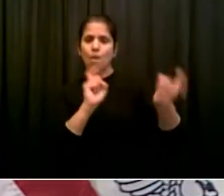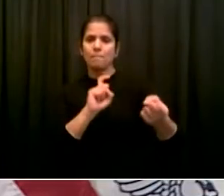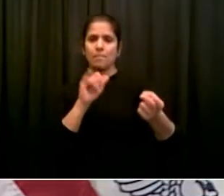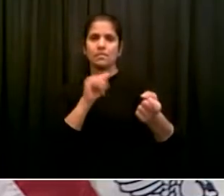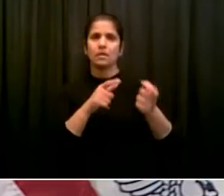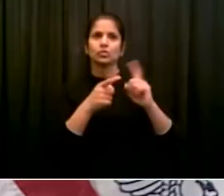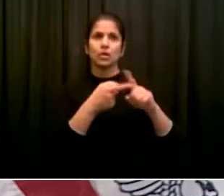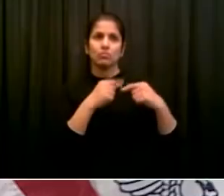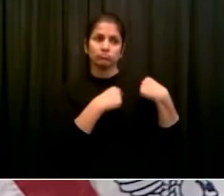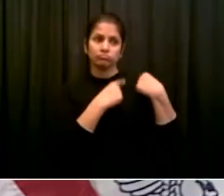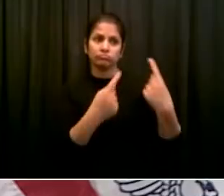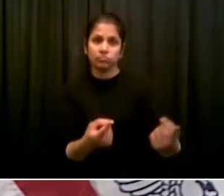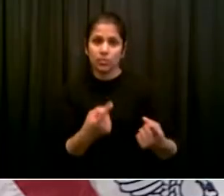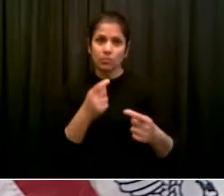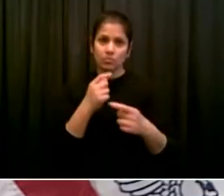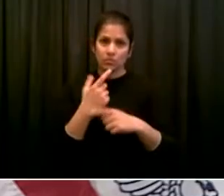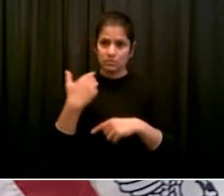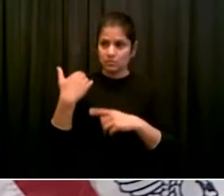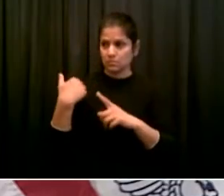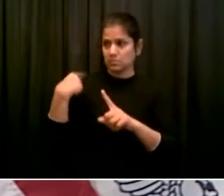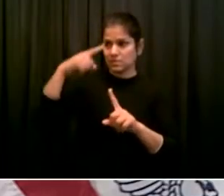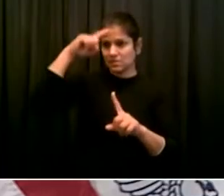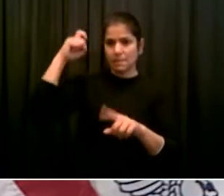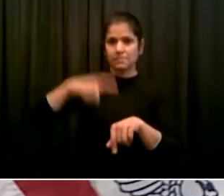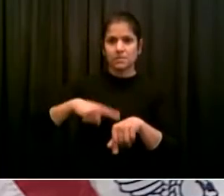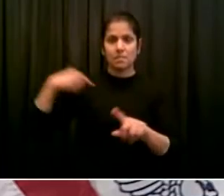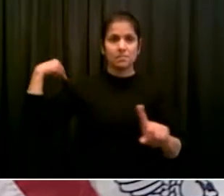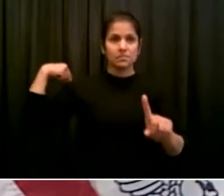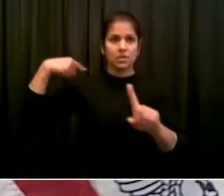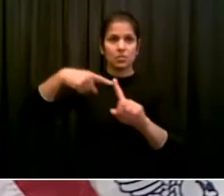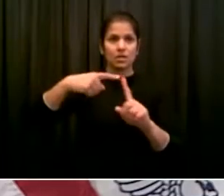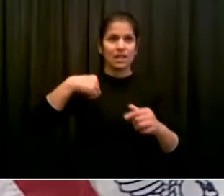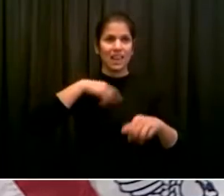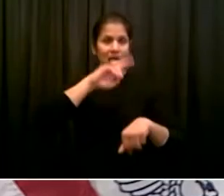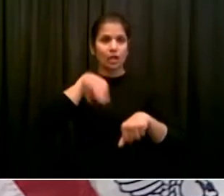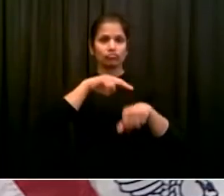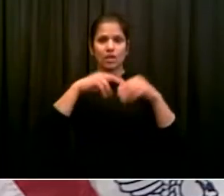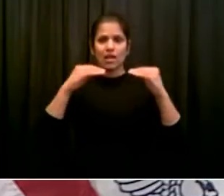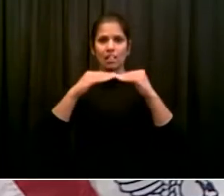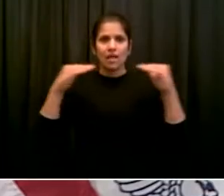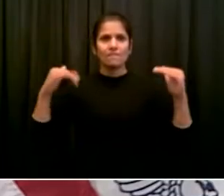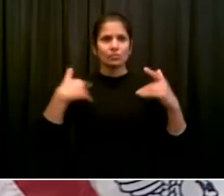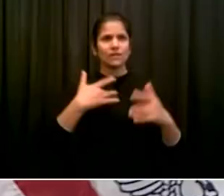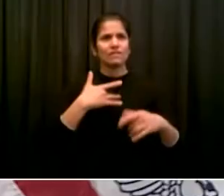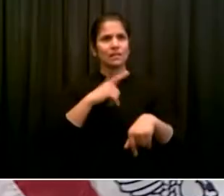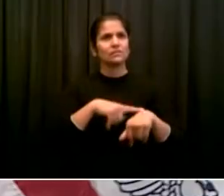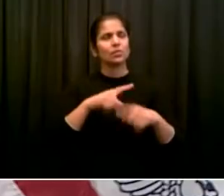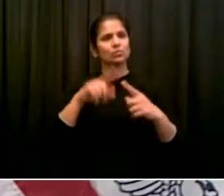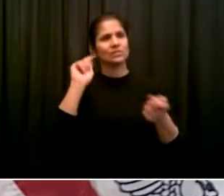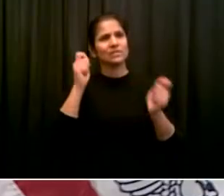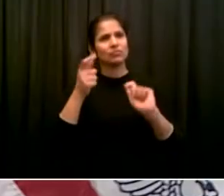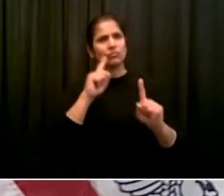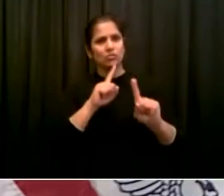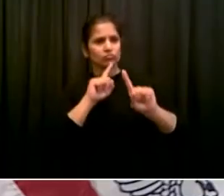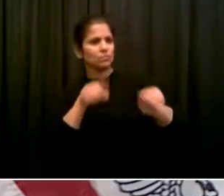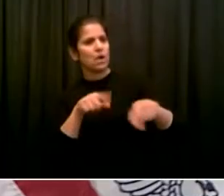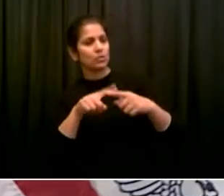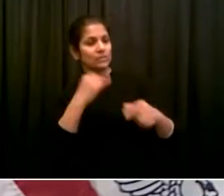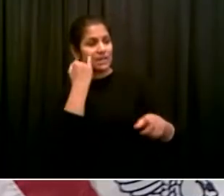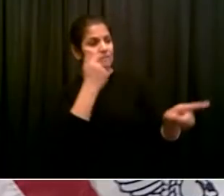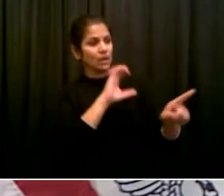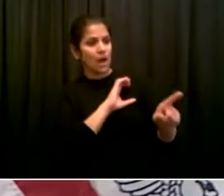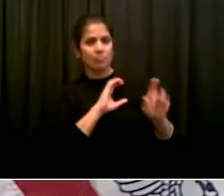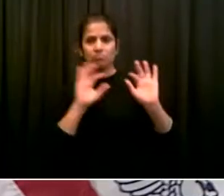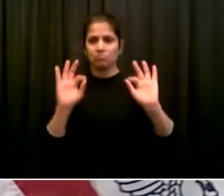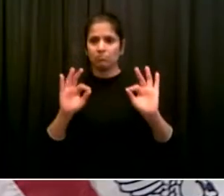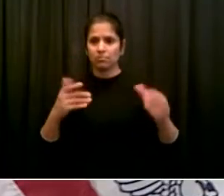level, at the state level, at the national level, is being felt. And people see a response to the many, many strong, peaceful